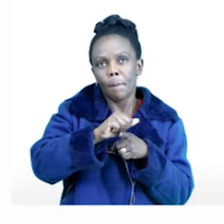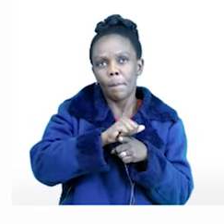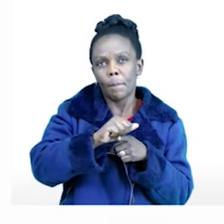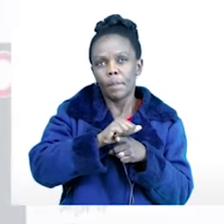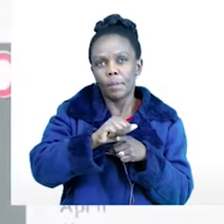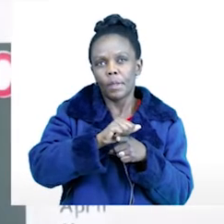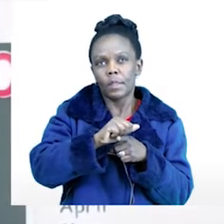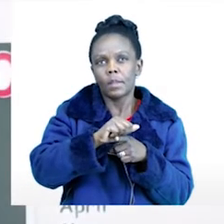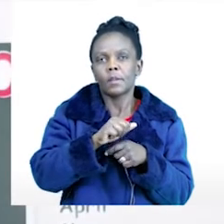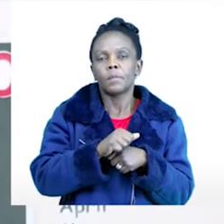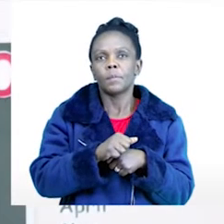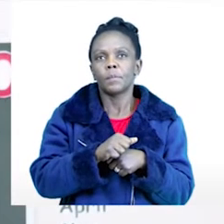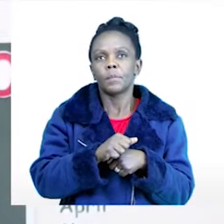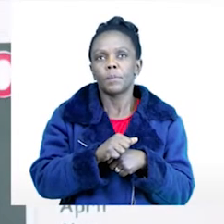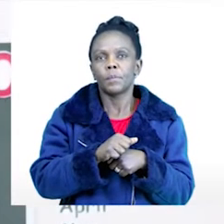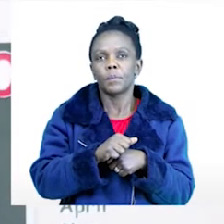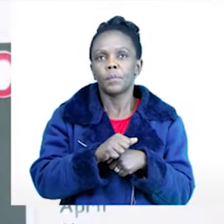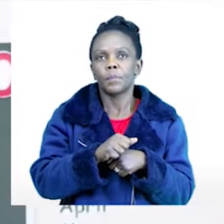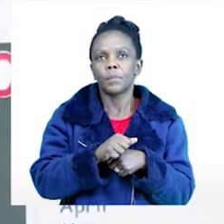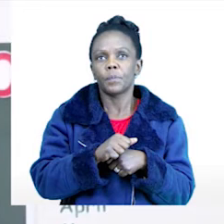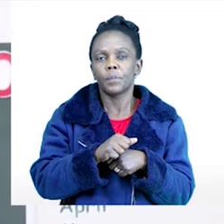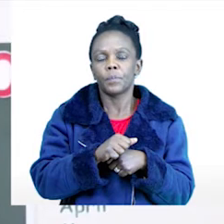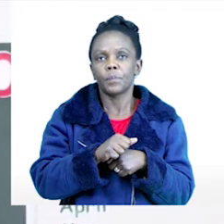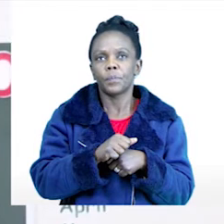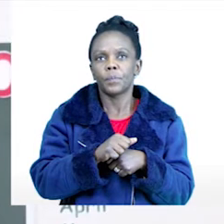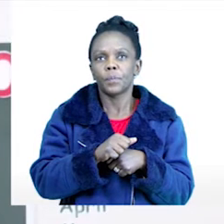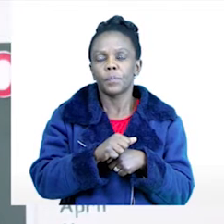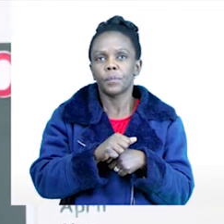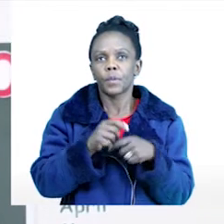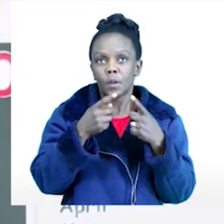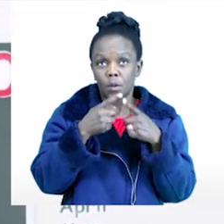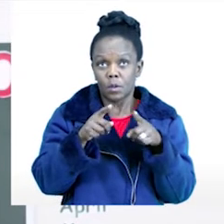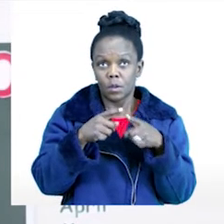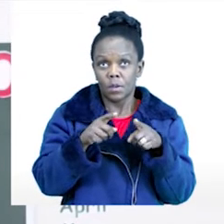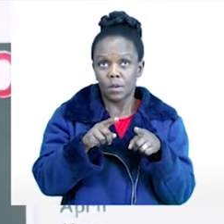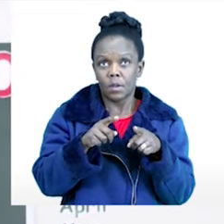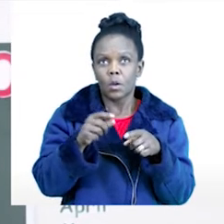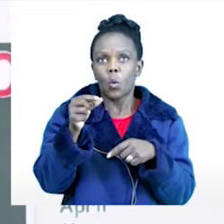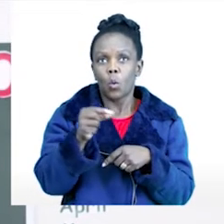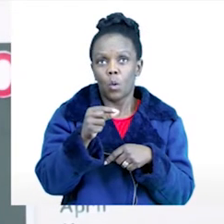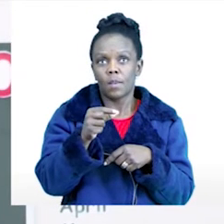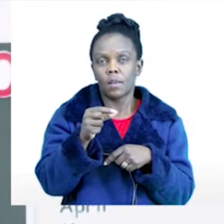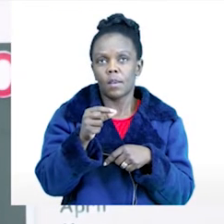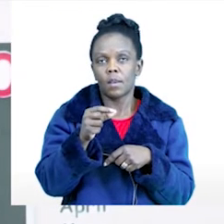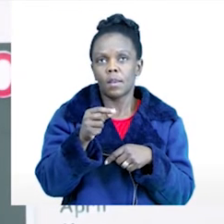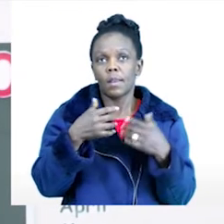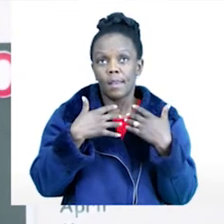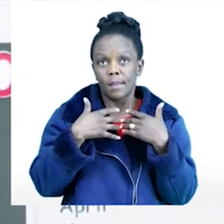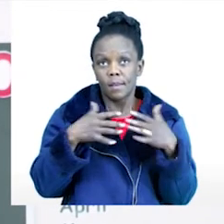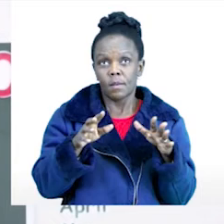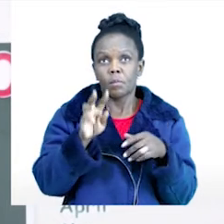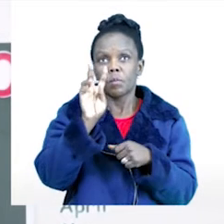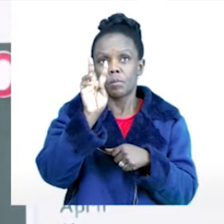take a look at the board. Now there are many different words that start with V. For example,